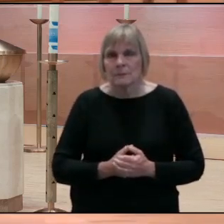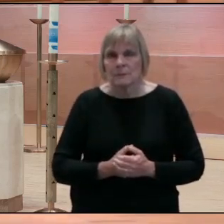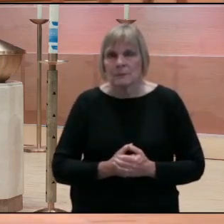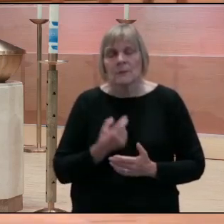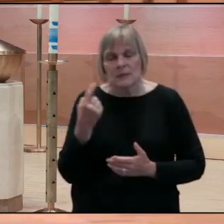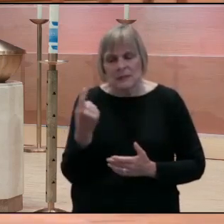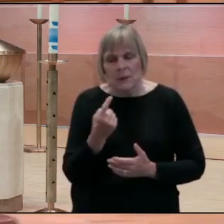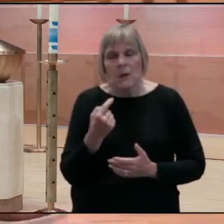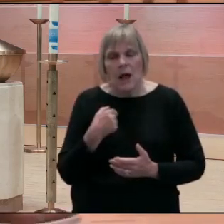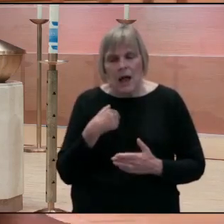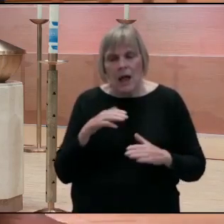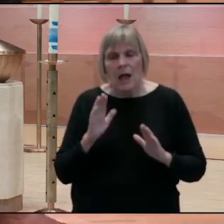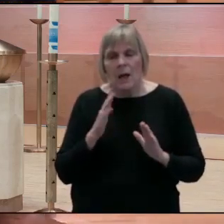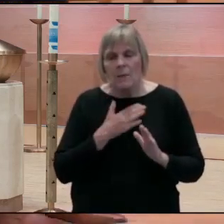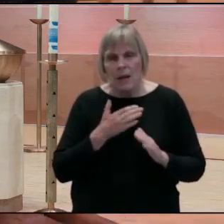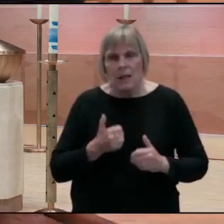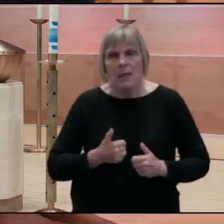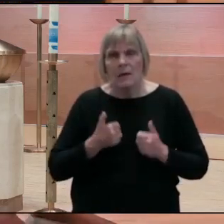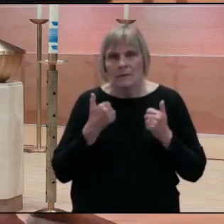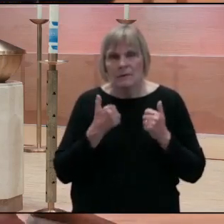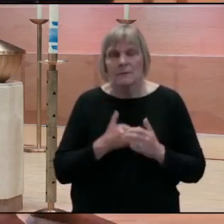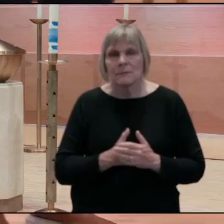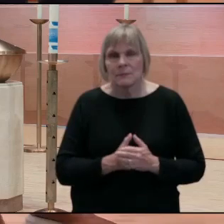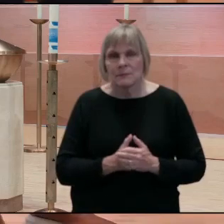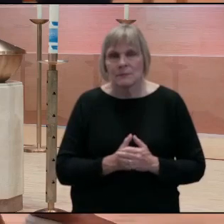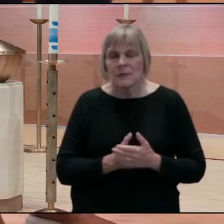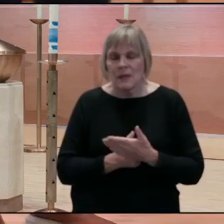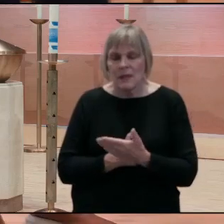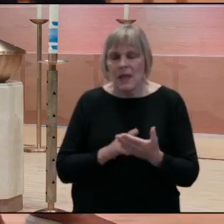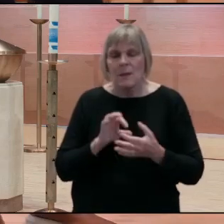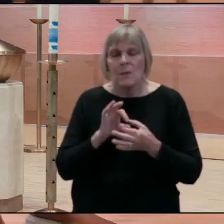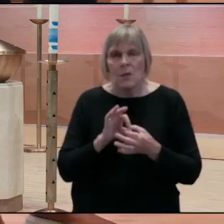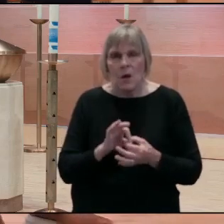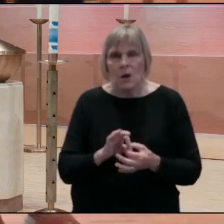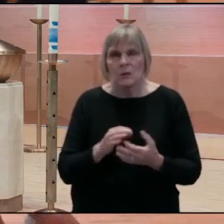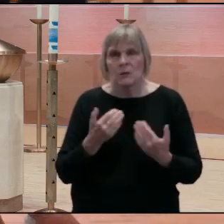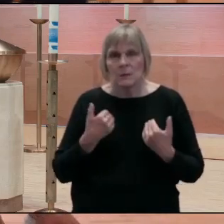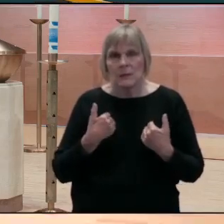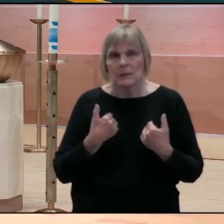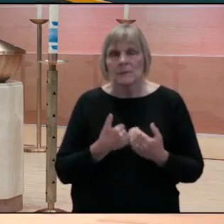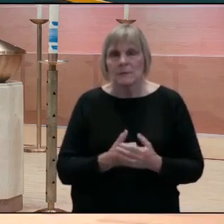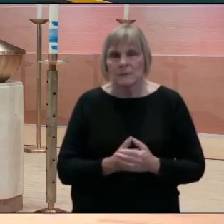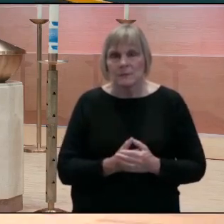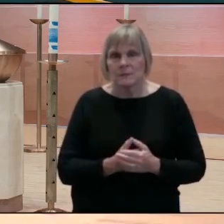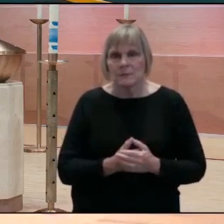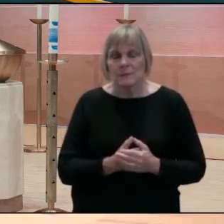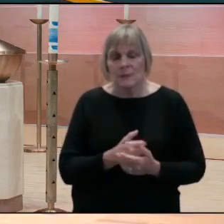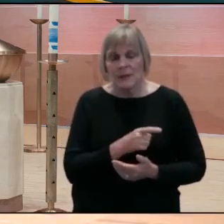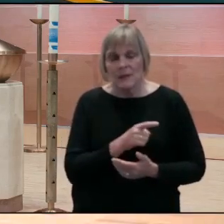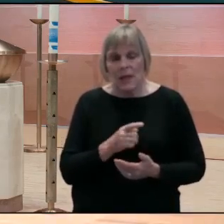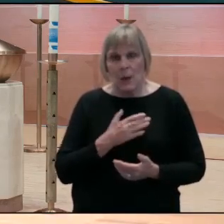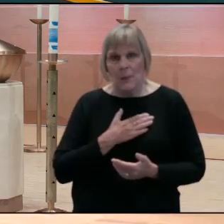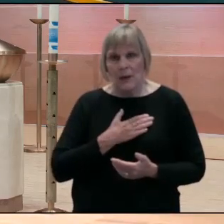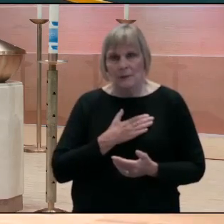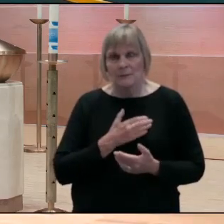That is someone I laid down my life for. They belong to me. They are mine.